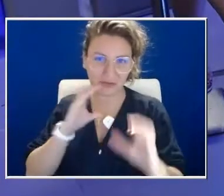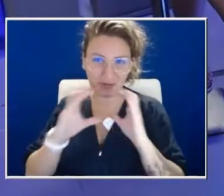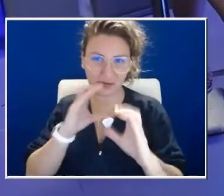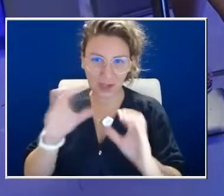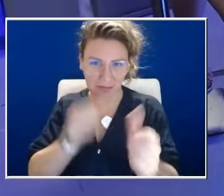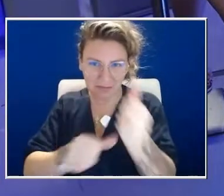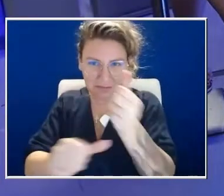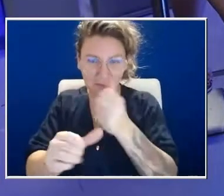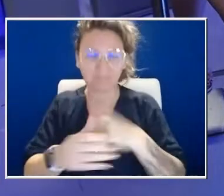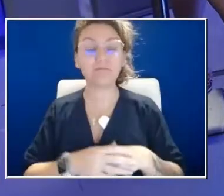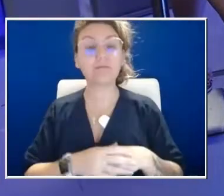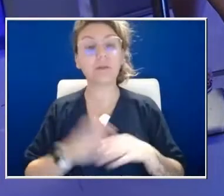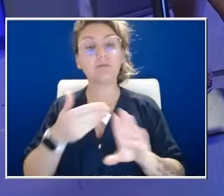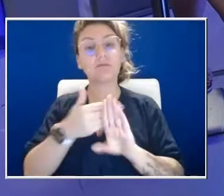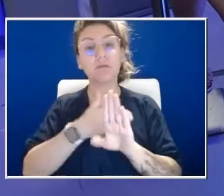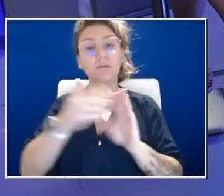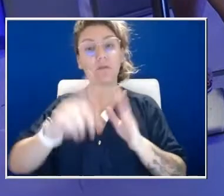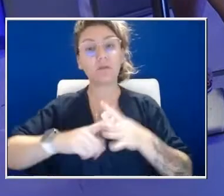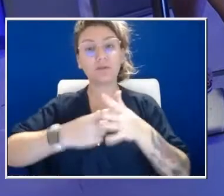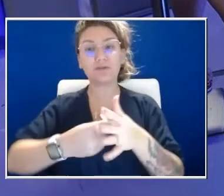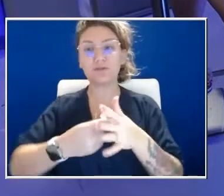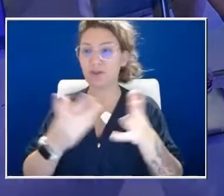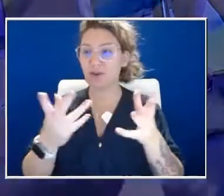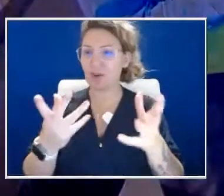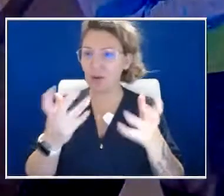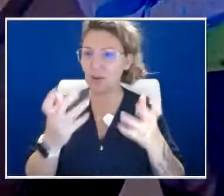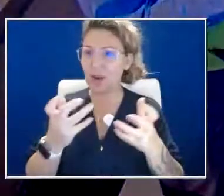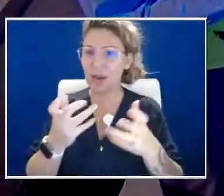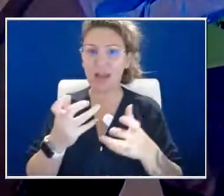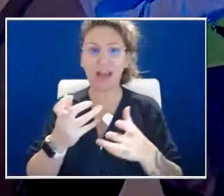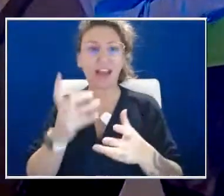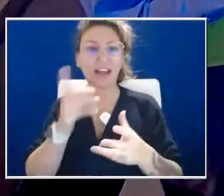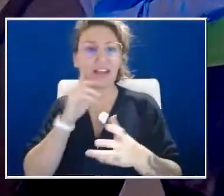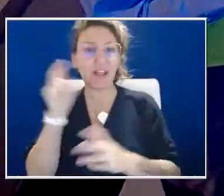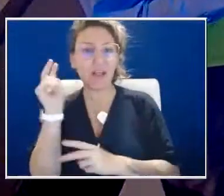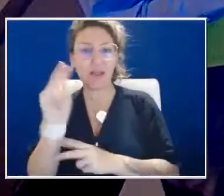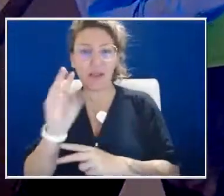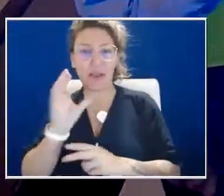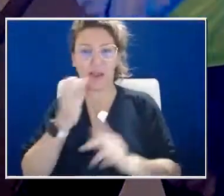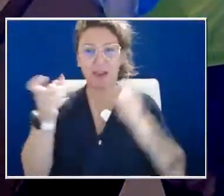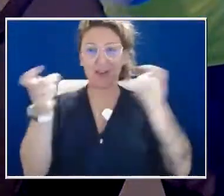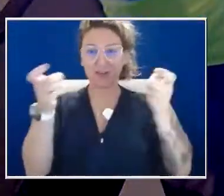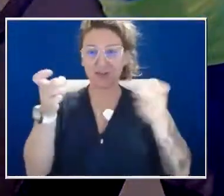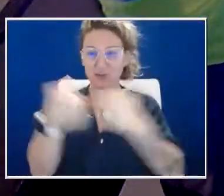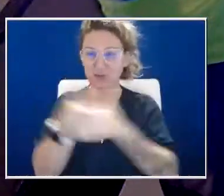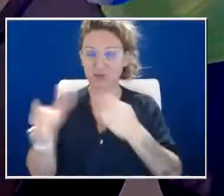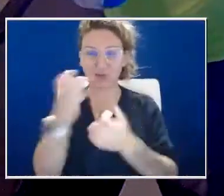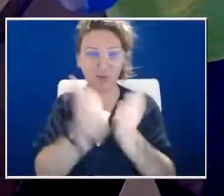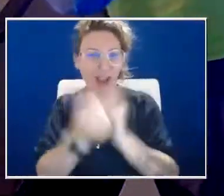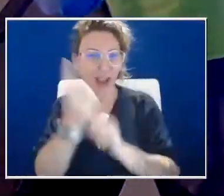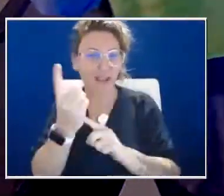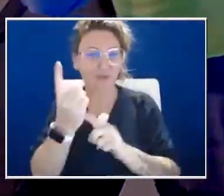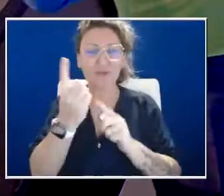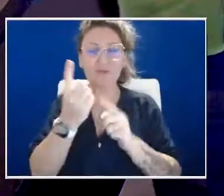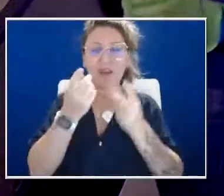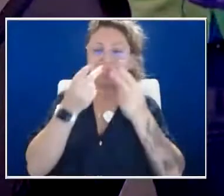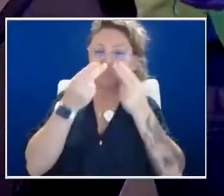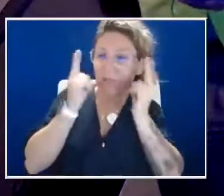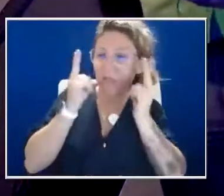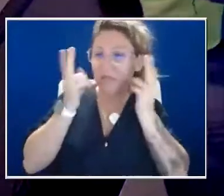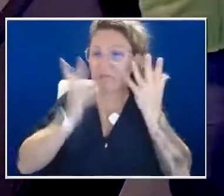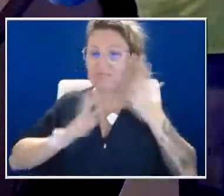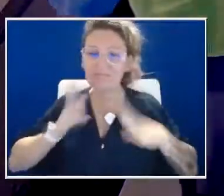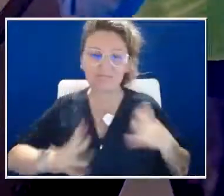started, I just wanted to take a quick peek inside our control room today. Everyone is dressed up. We are in the